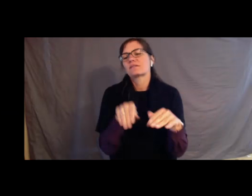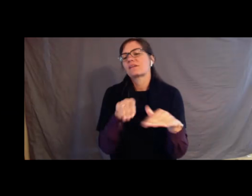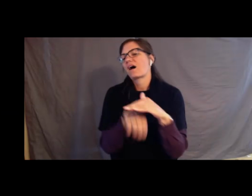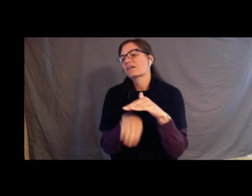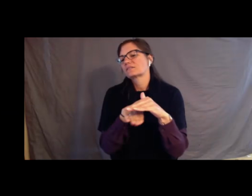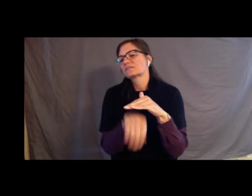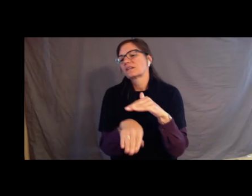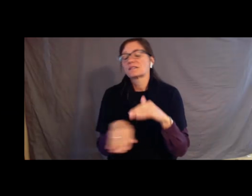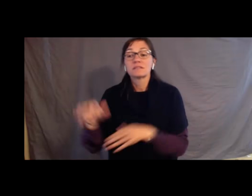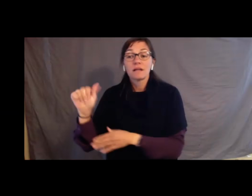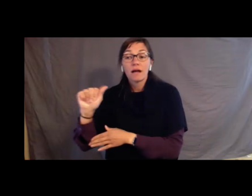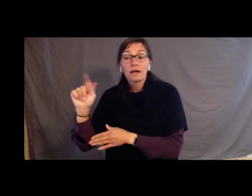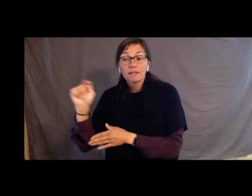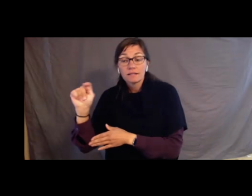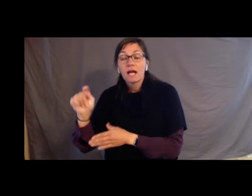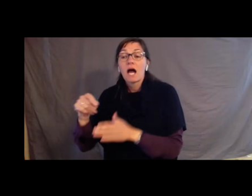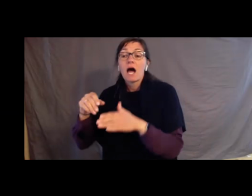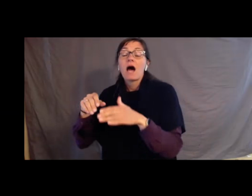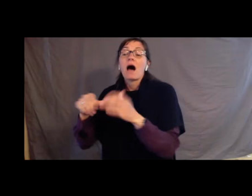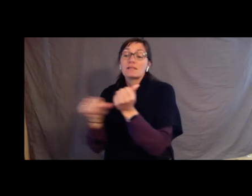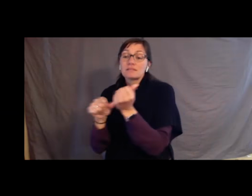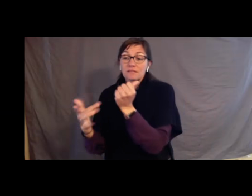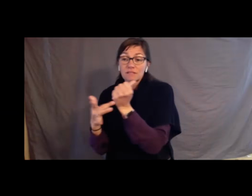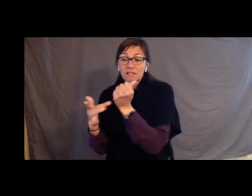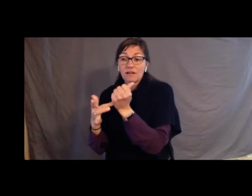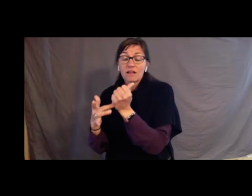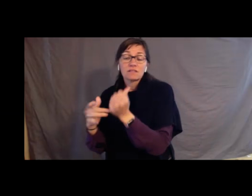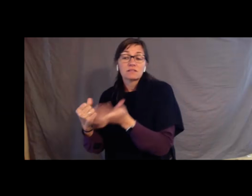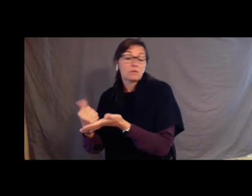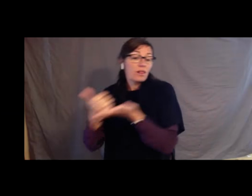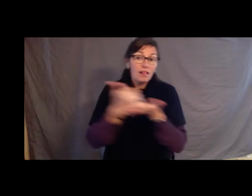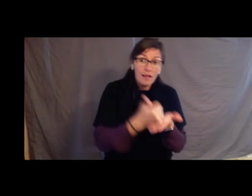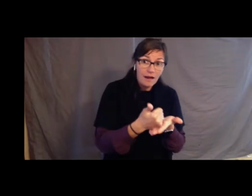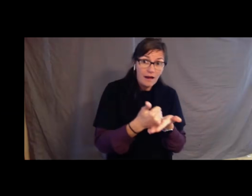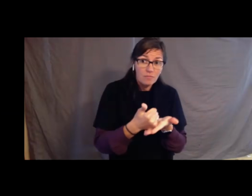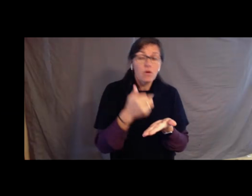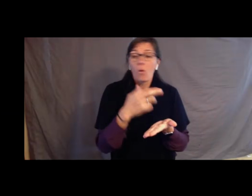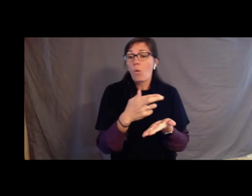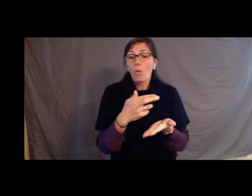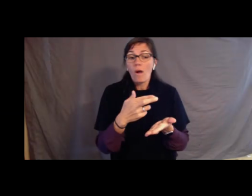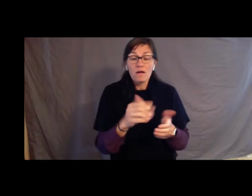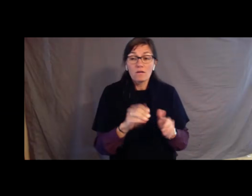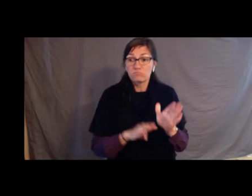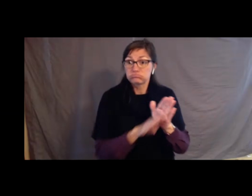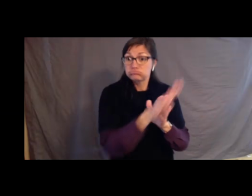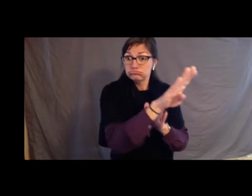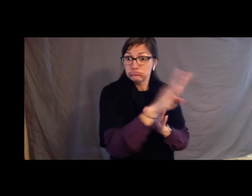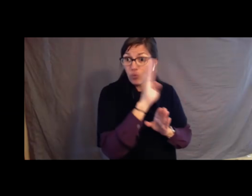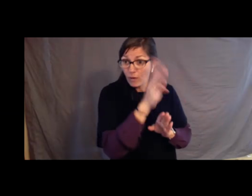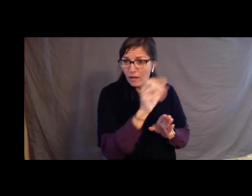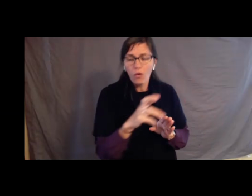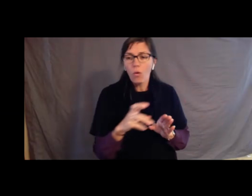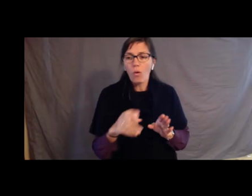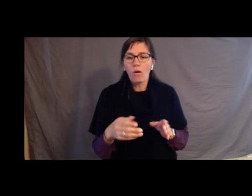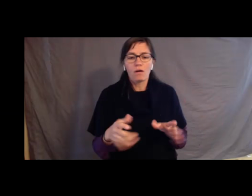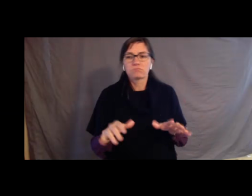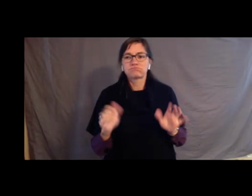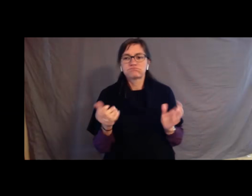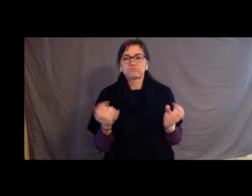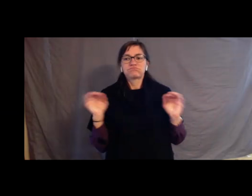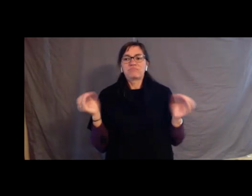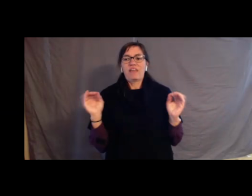to be what makes it or breaks it for many of these students. And our pal, Mr. Rogers, I think, says it best when he talks